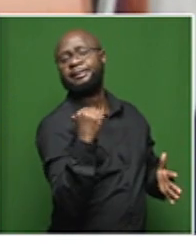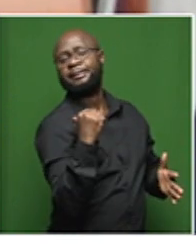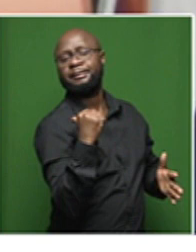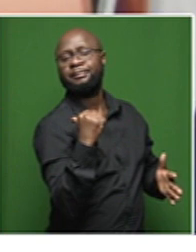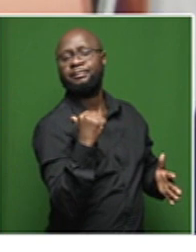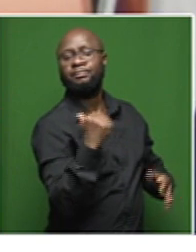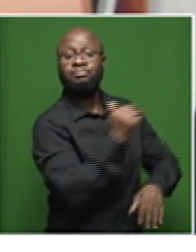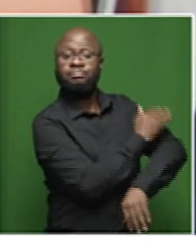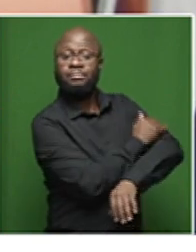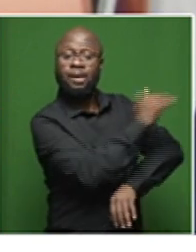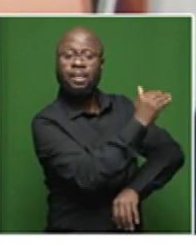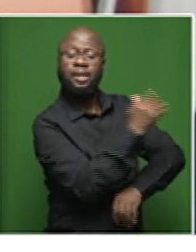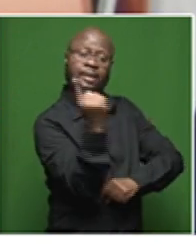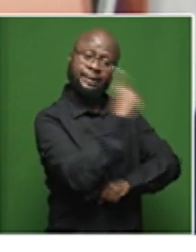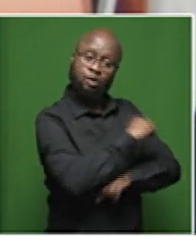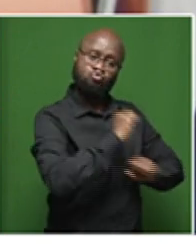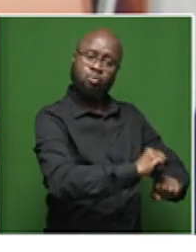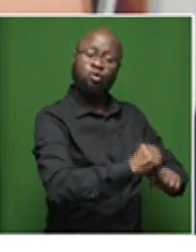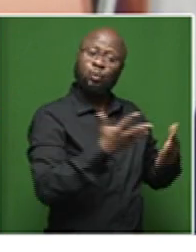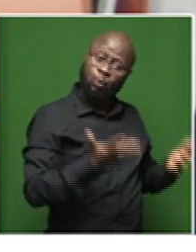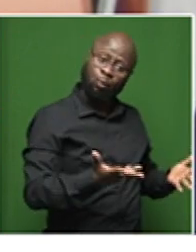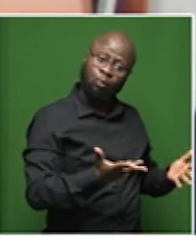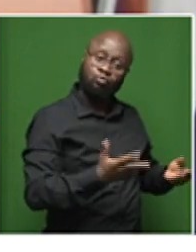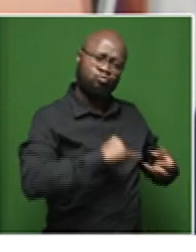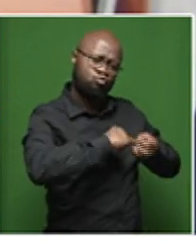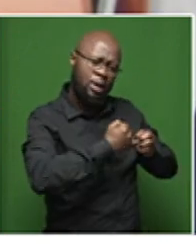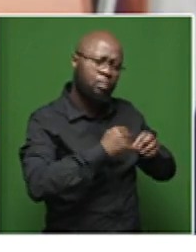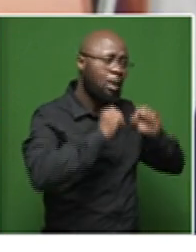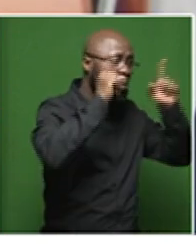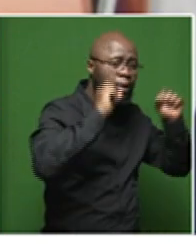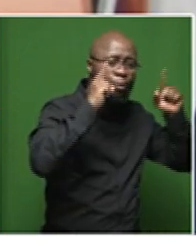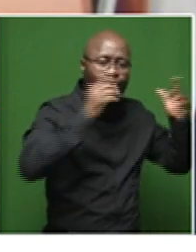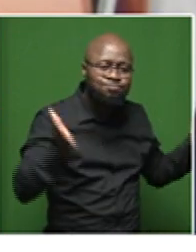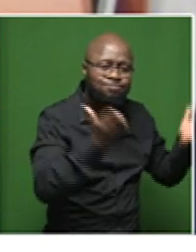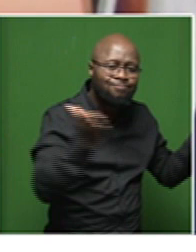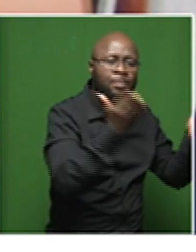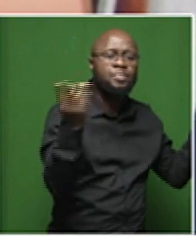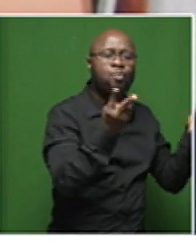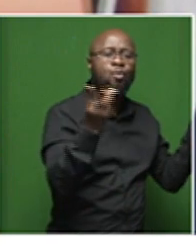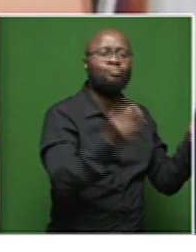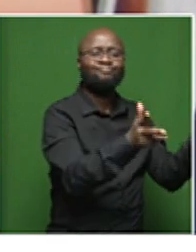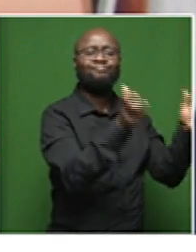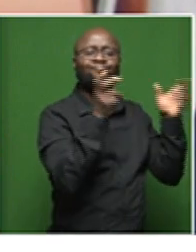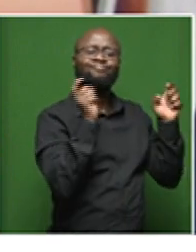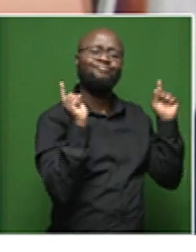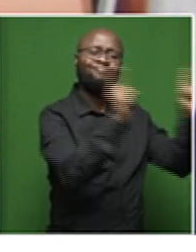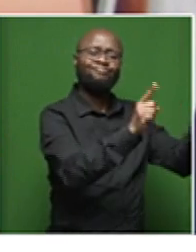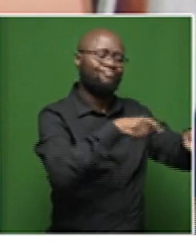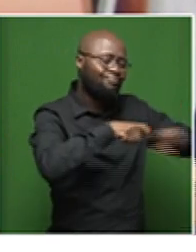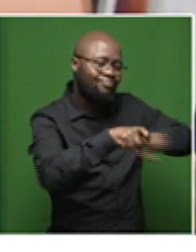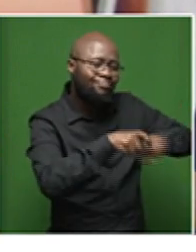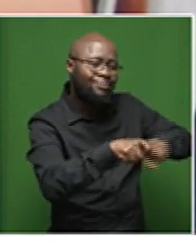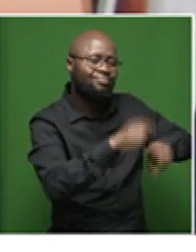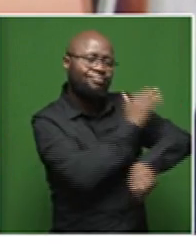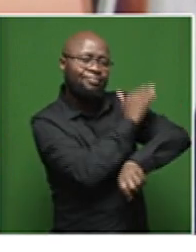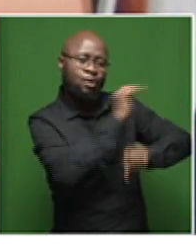we try and at least raise awareness, try and pick up as more people as possible to test blood pressure. And then people